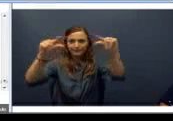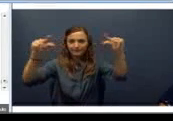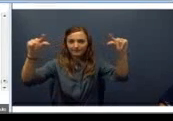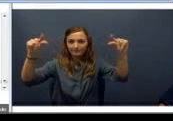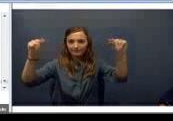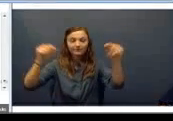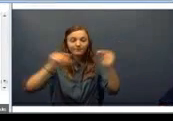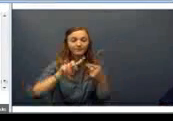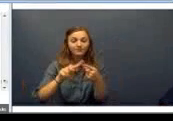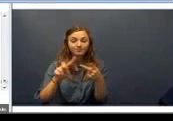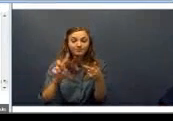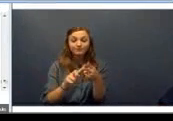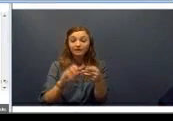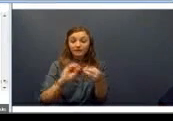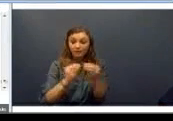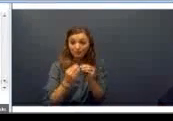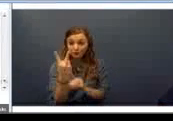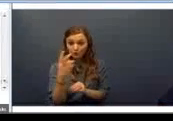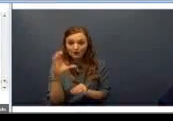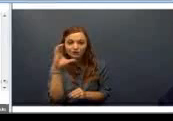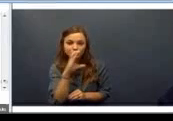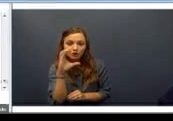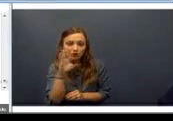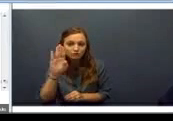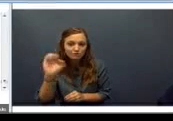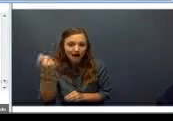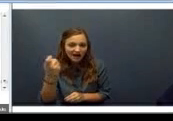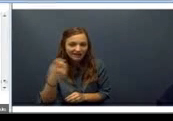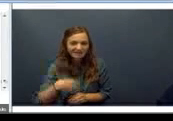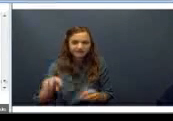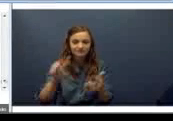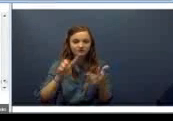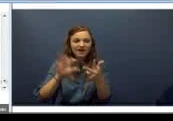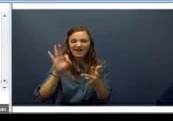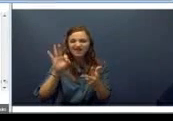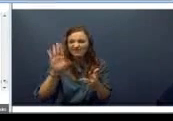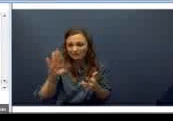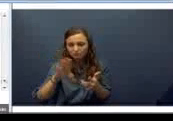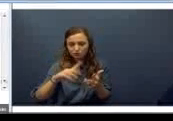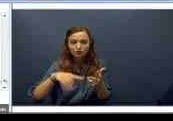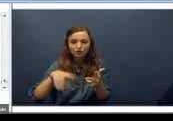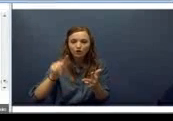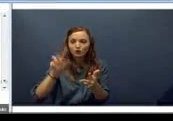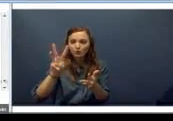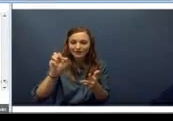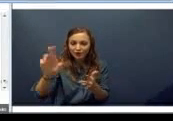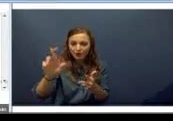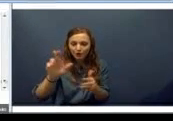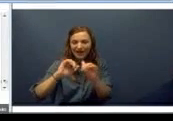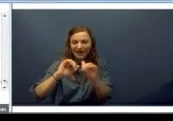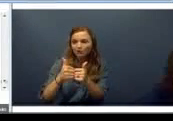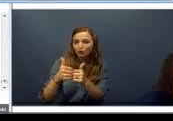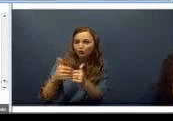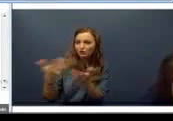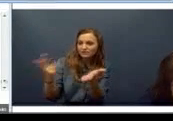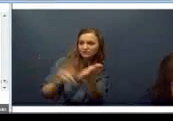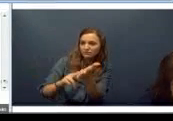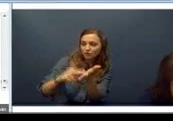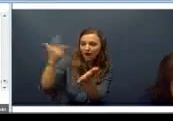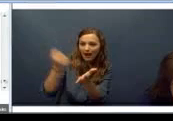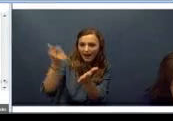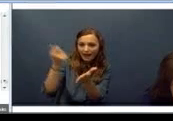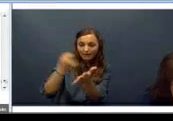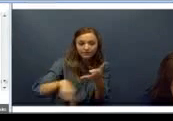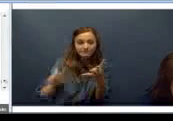is across the top, which is some main navigation items. Number 2 is their search box and Facebook and Twitter links and how to subscribe and all